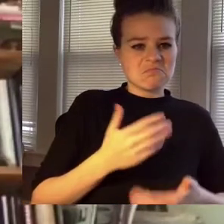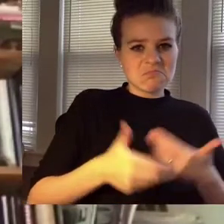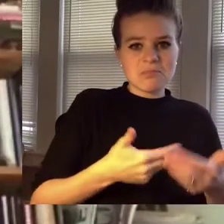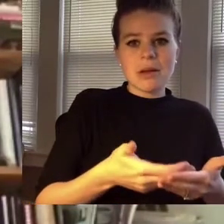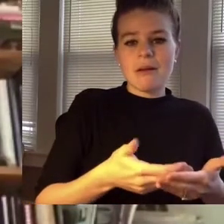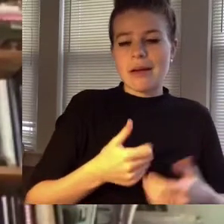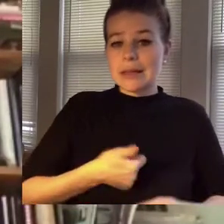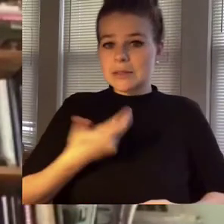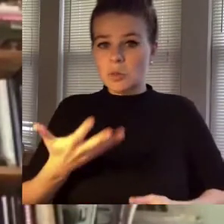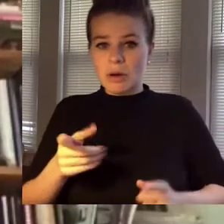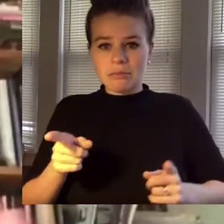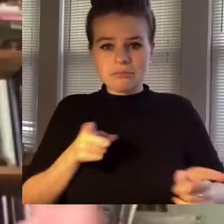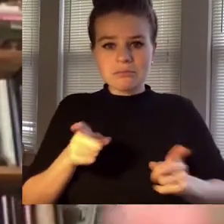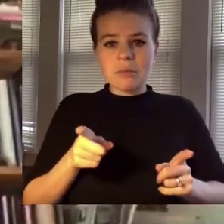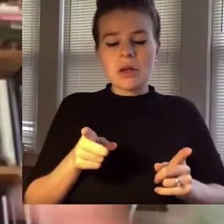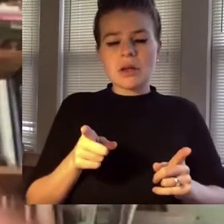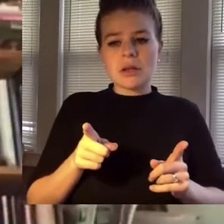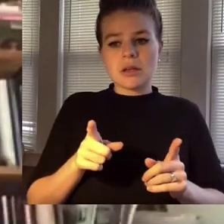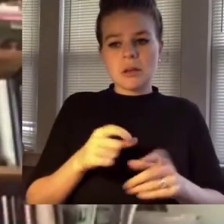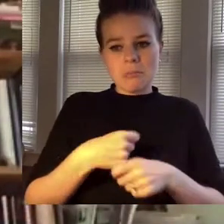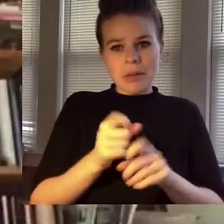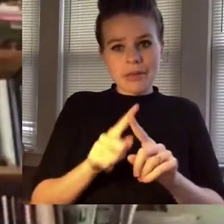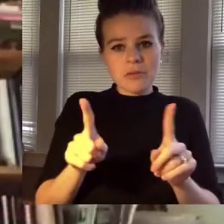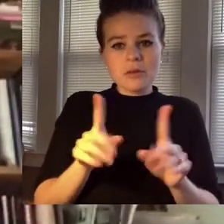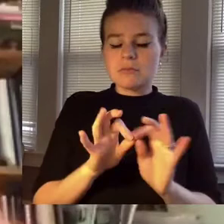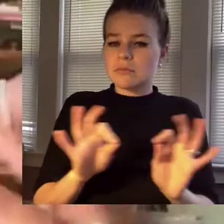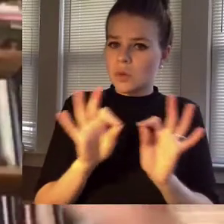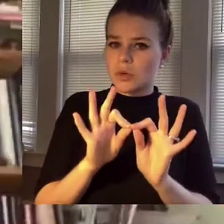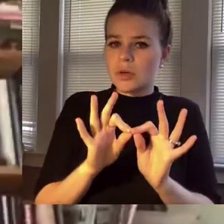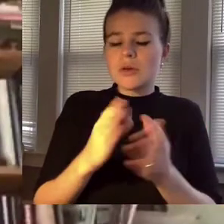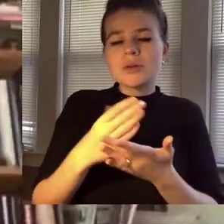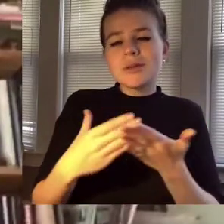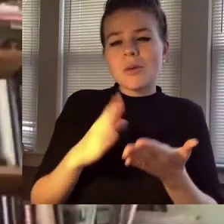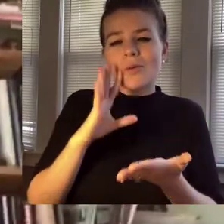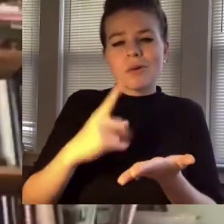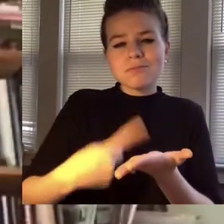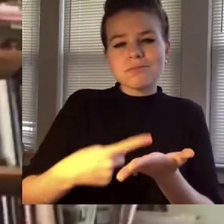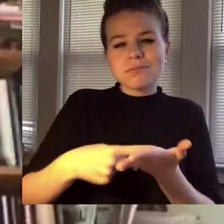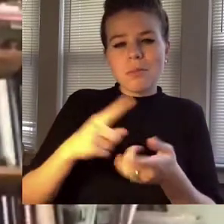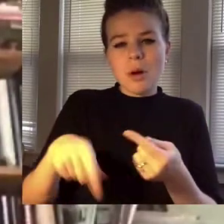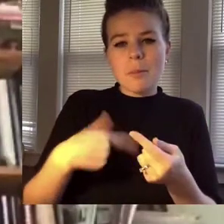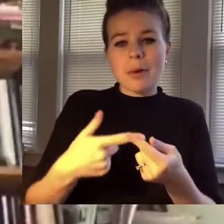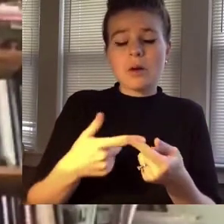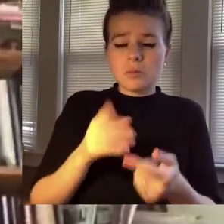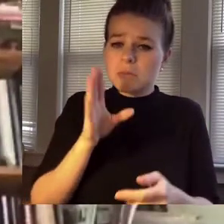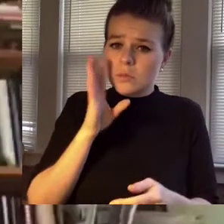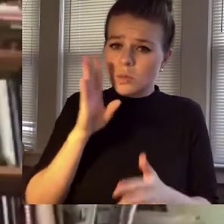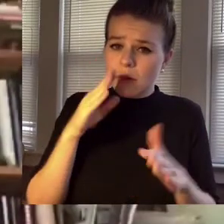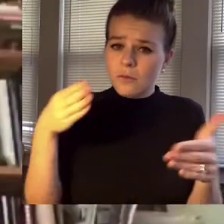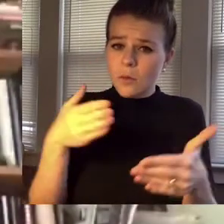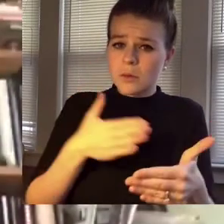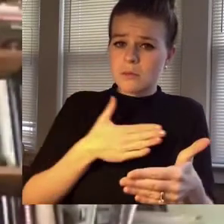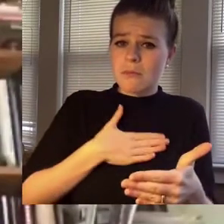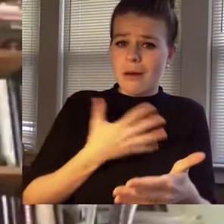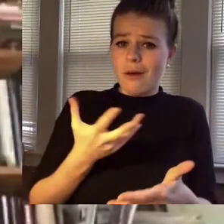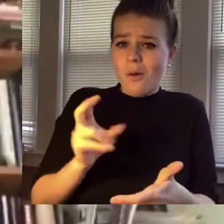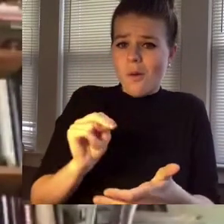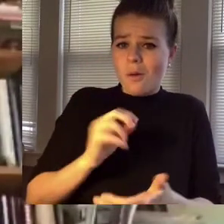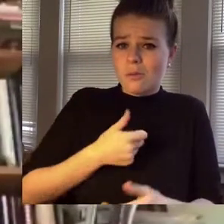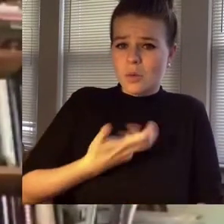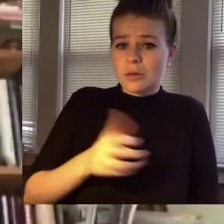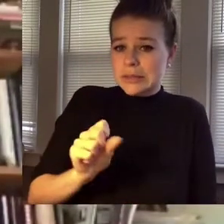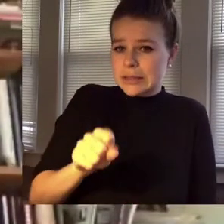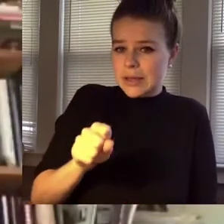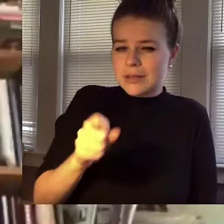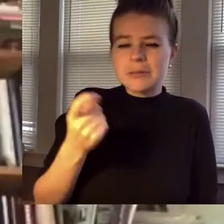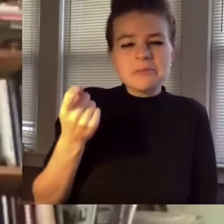hugely important. So some of the things I'll do today, talk about today, will focus a lot on my own poetry. But in a sense, I am